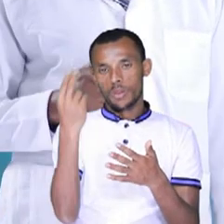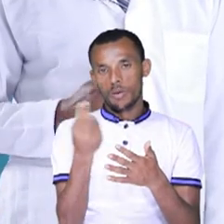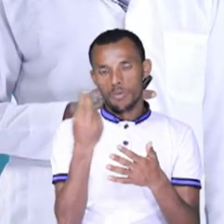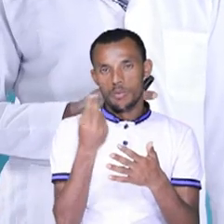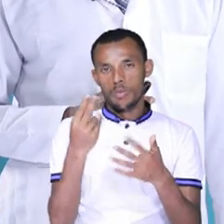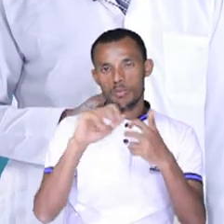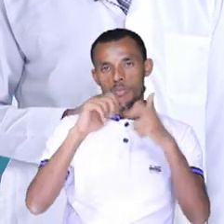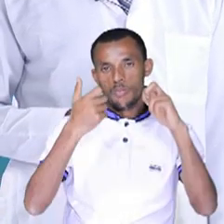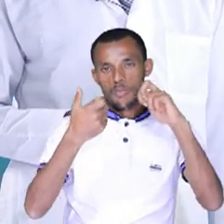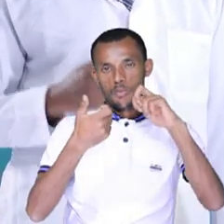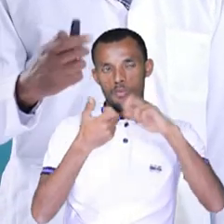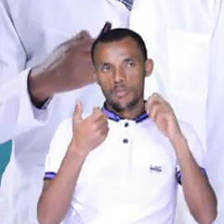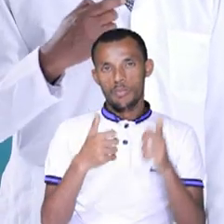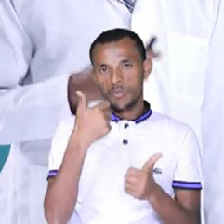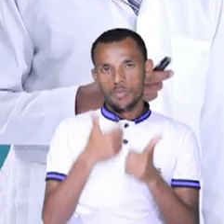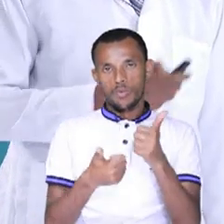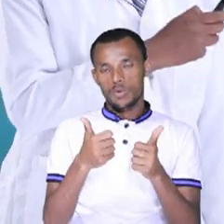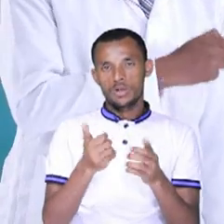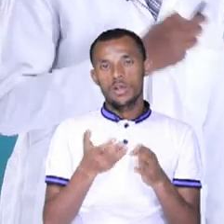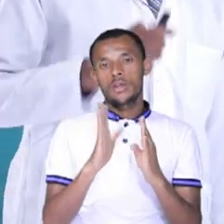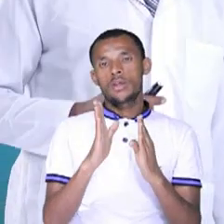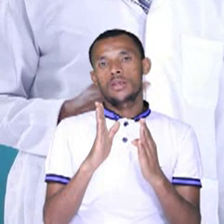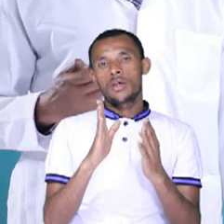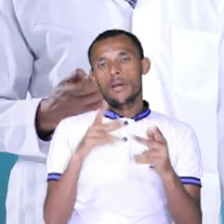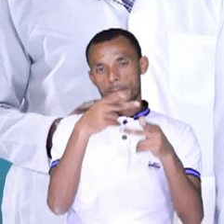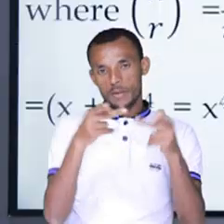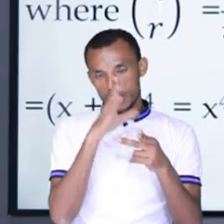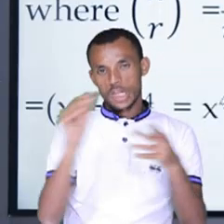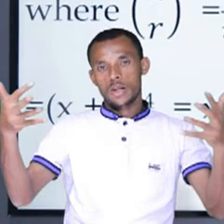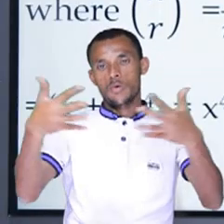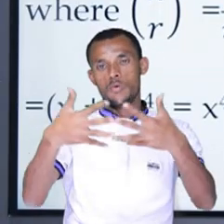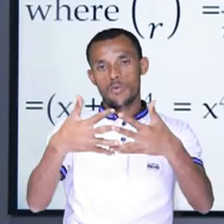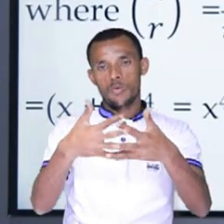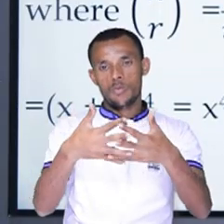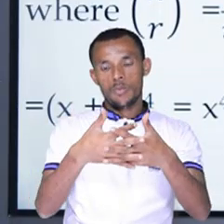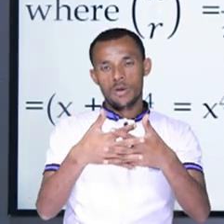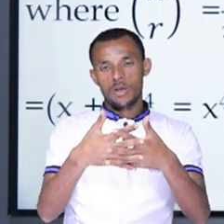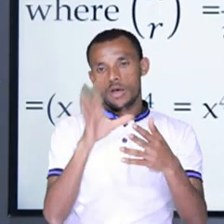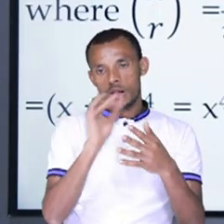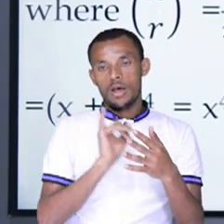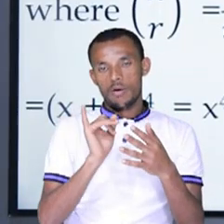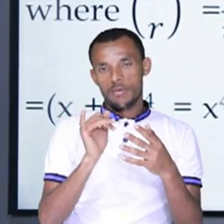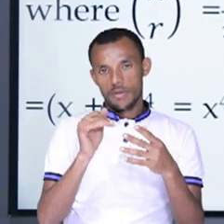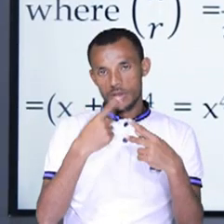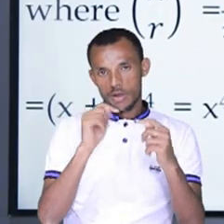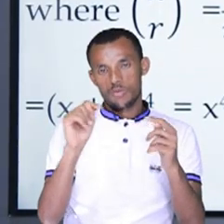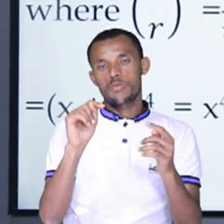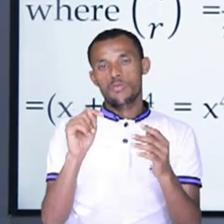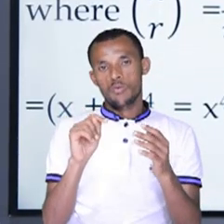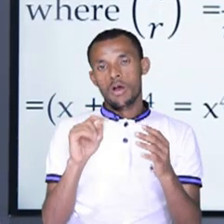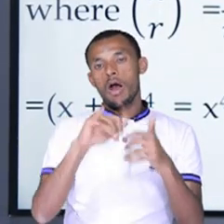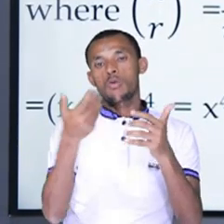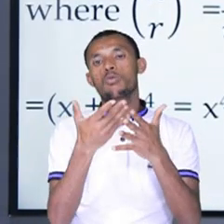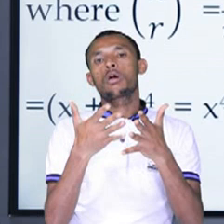important problems which lead us to permutations and combinations. And I have tried to give a hint how